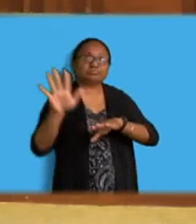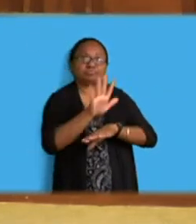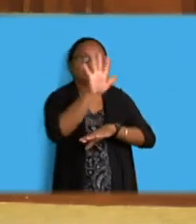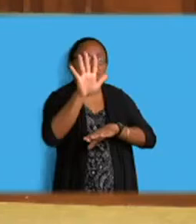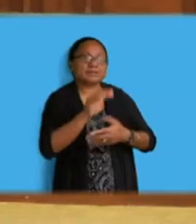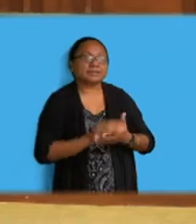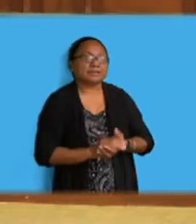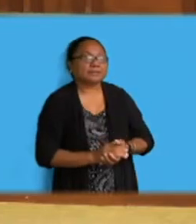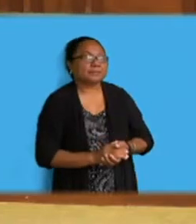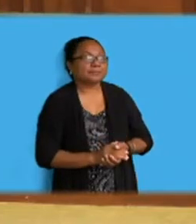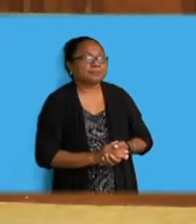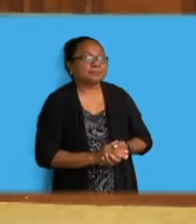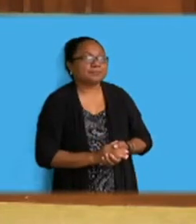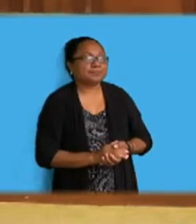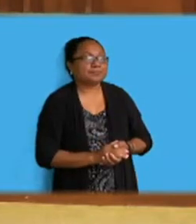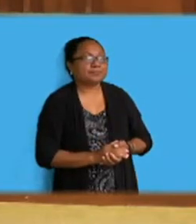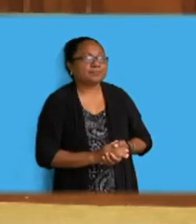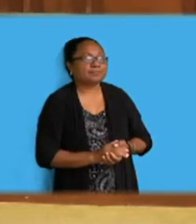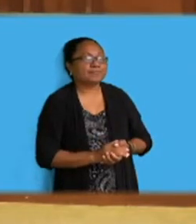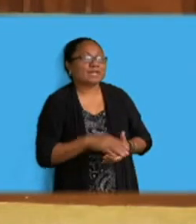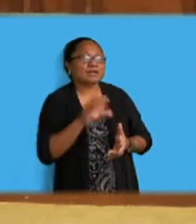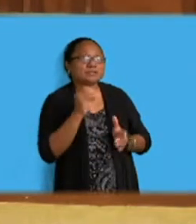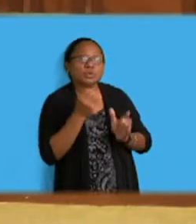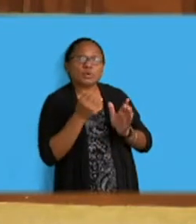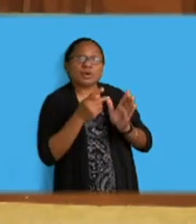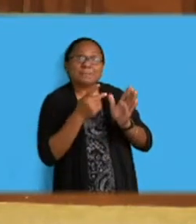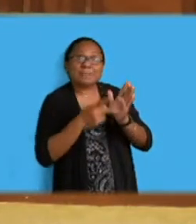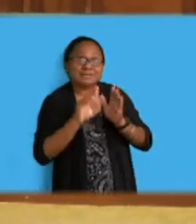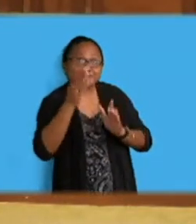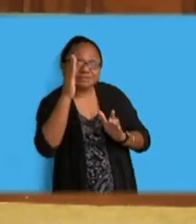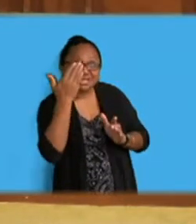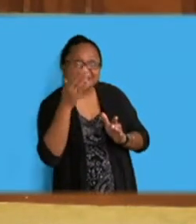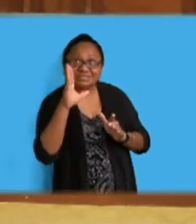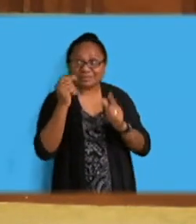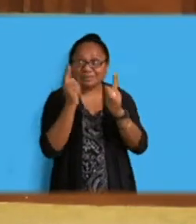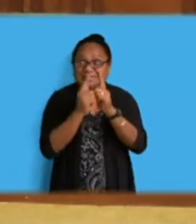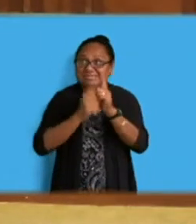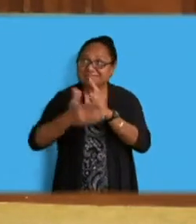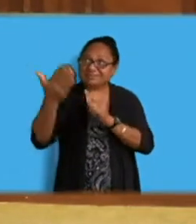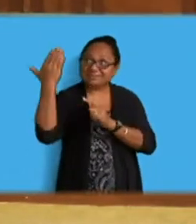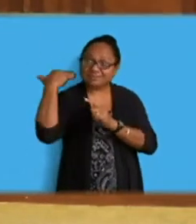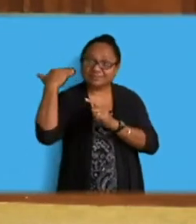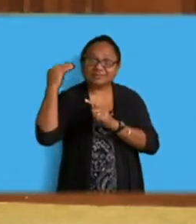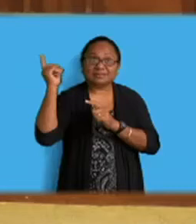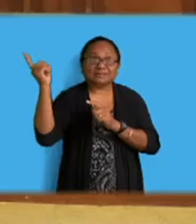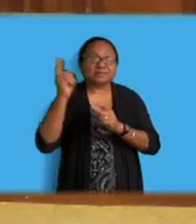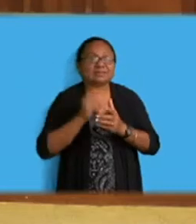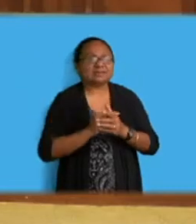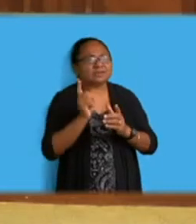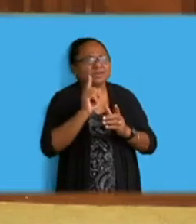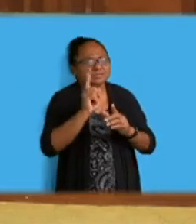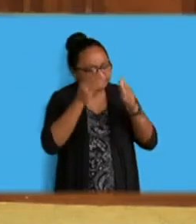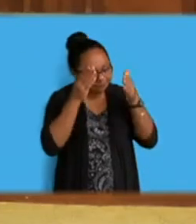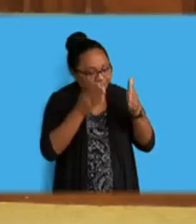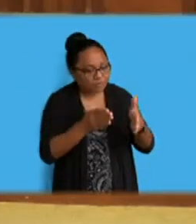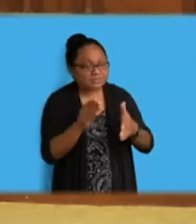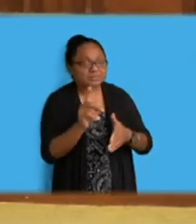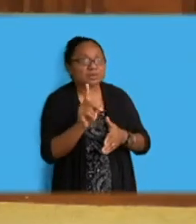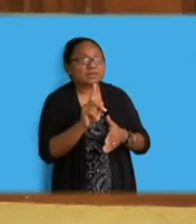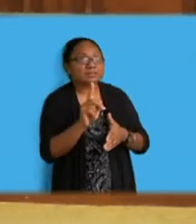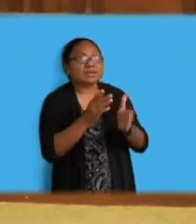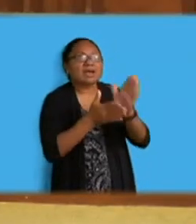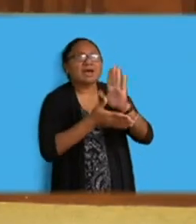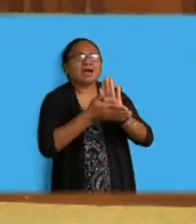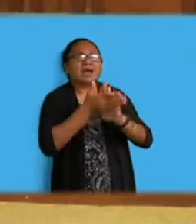Speaker, that part of the outcomes of the ADB Board of Governors meeting pay particular attention to the